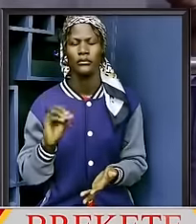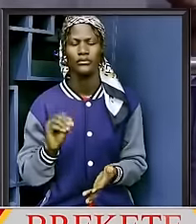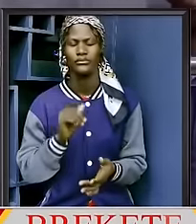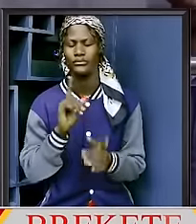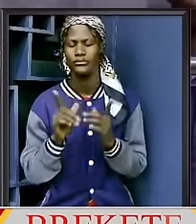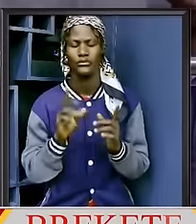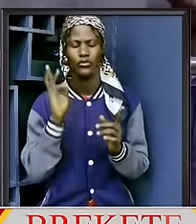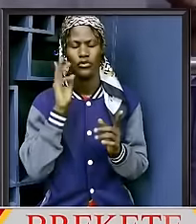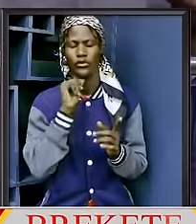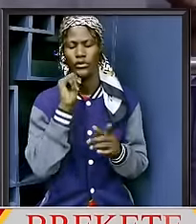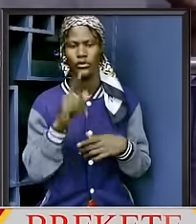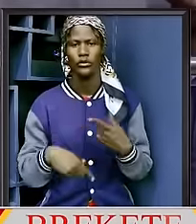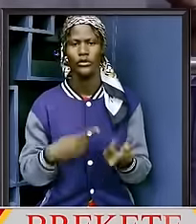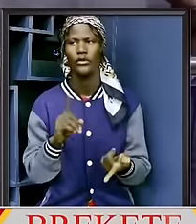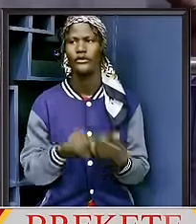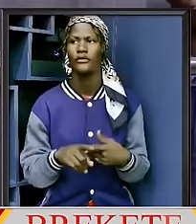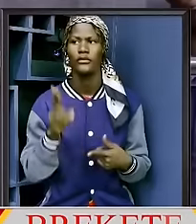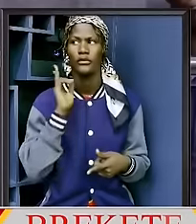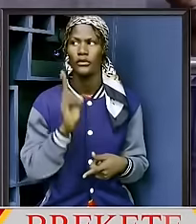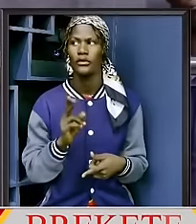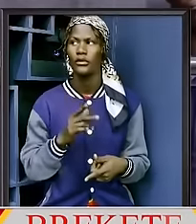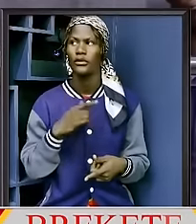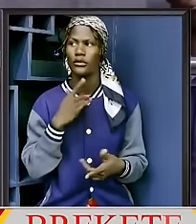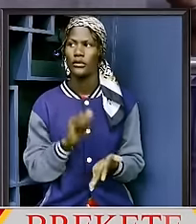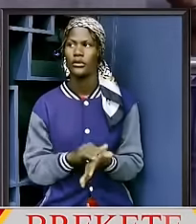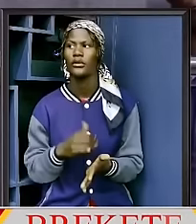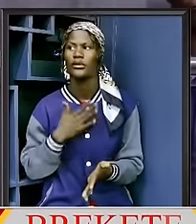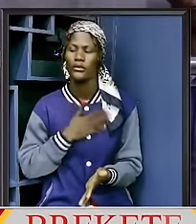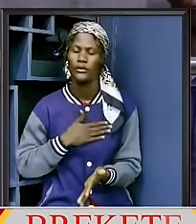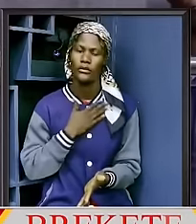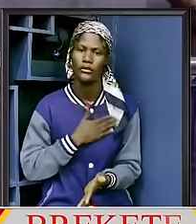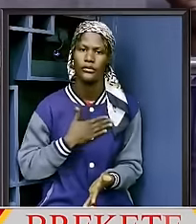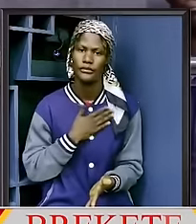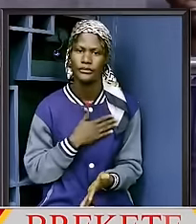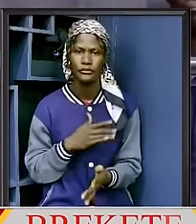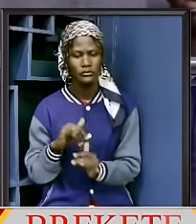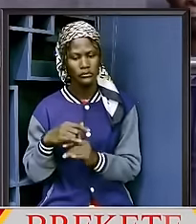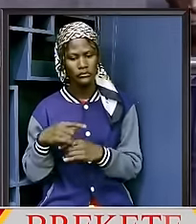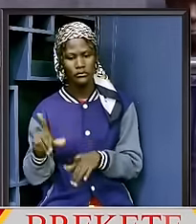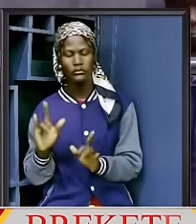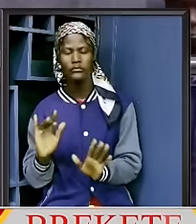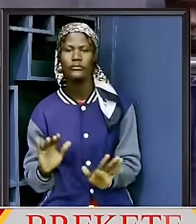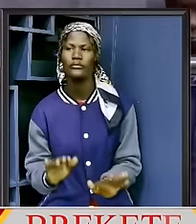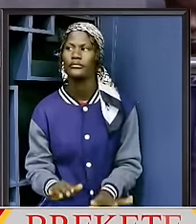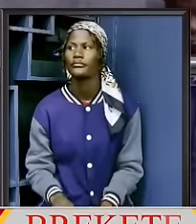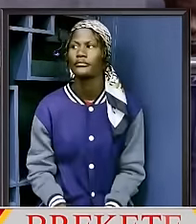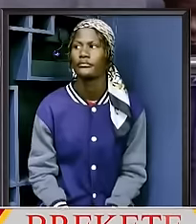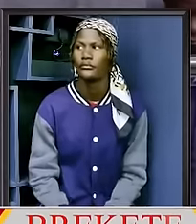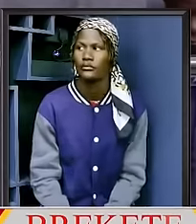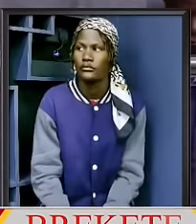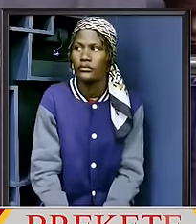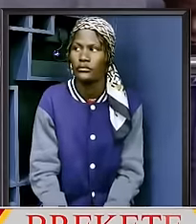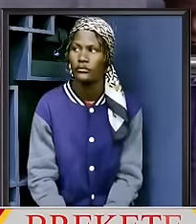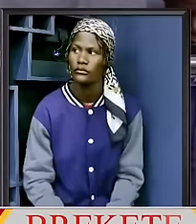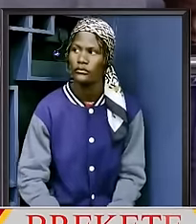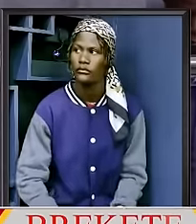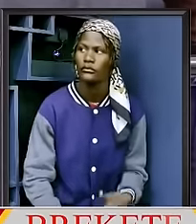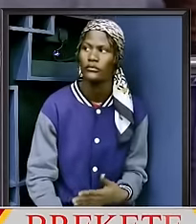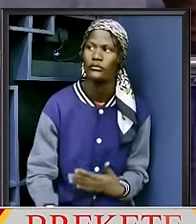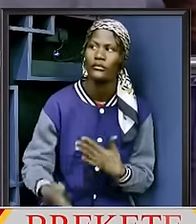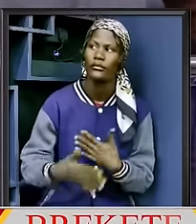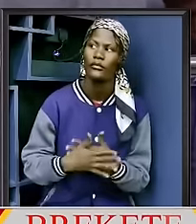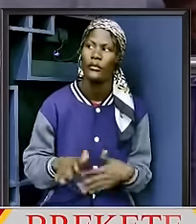case finish. I say, too, I'm very sorry. So they left me then. So after then,